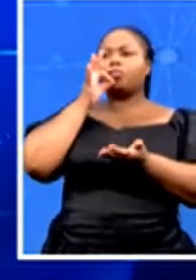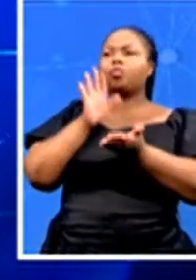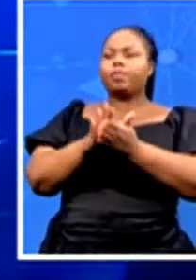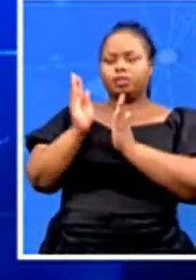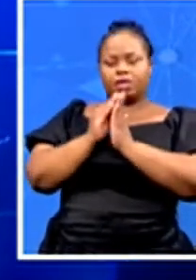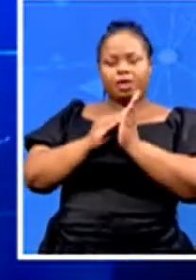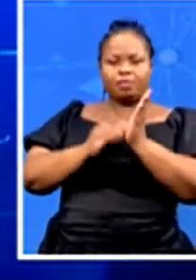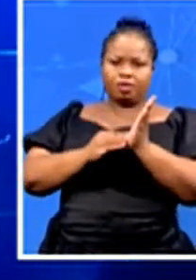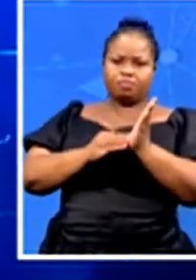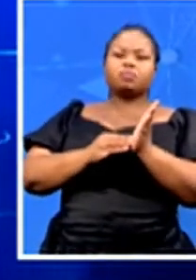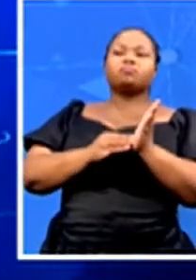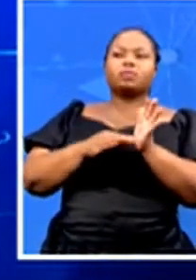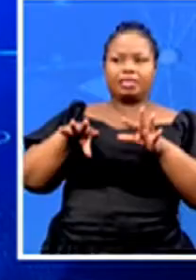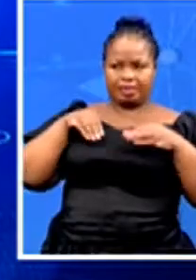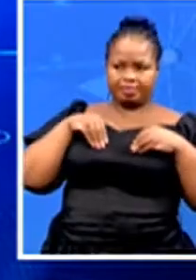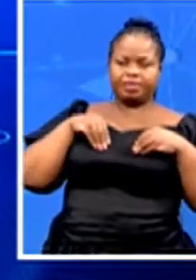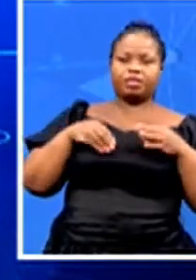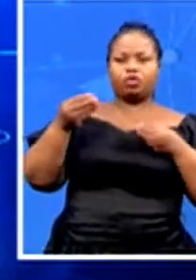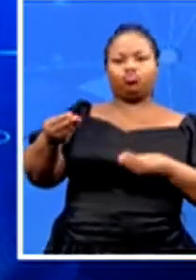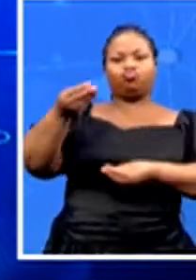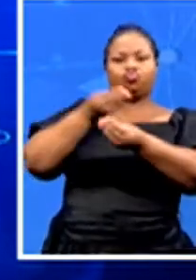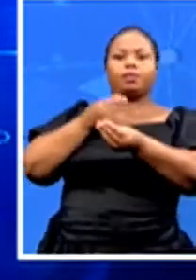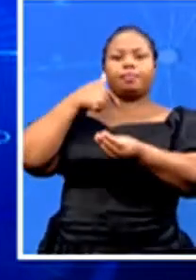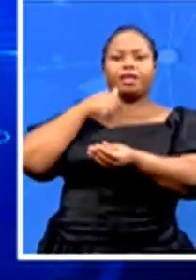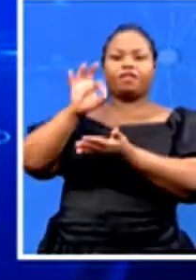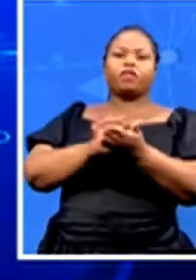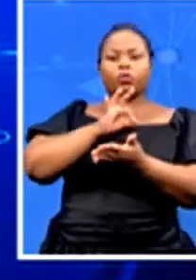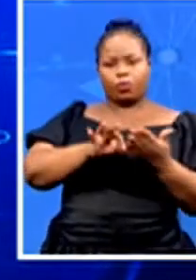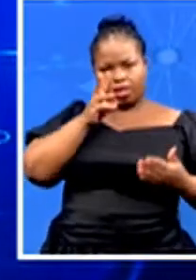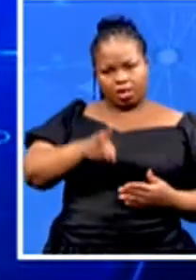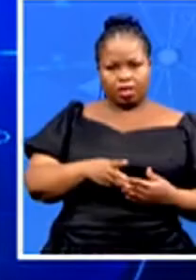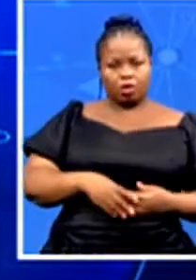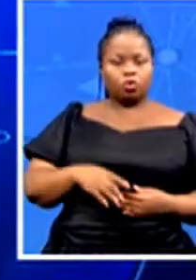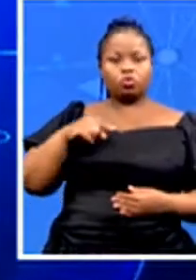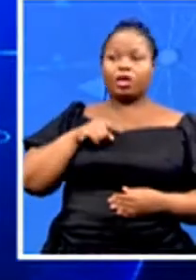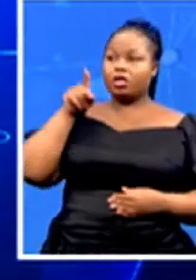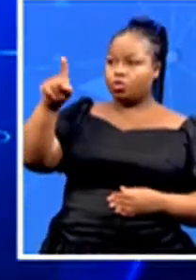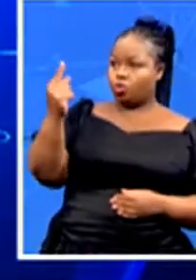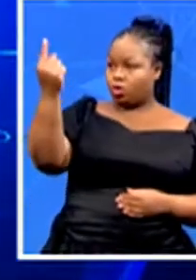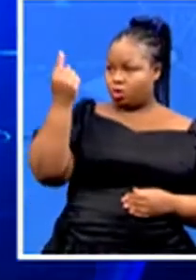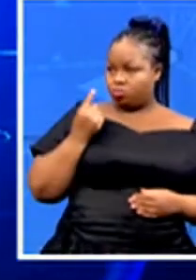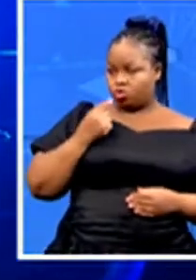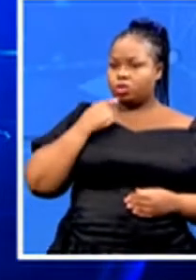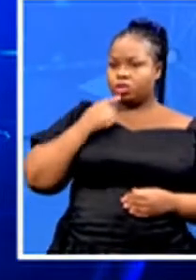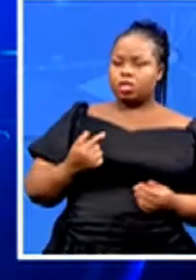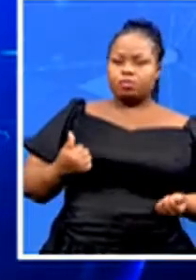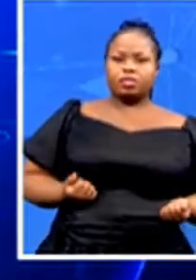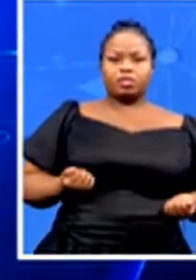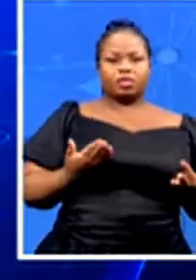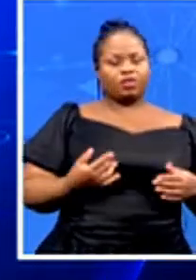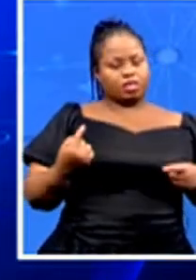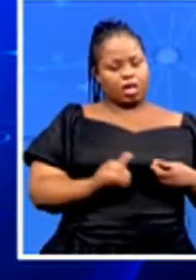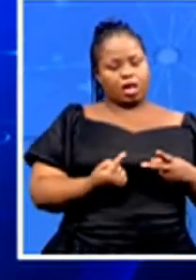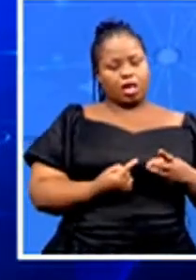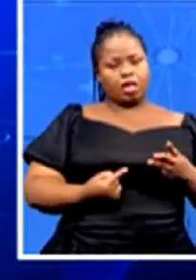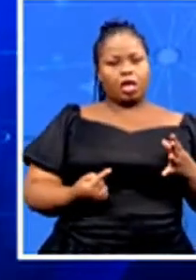door and says, please vote for me because I will deliver these services. I'll make sure that there's a park in your area. I'll make